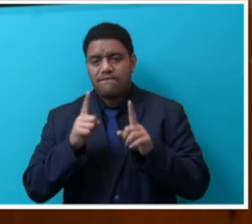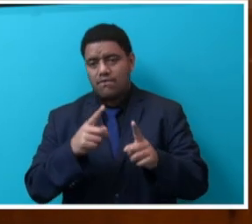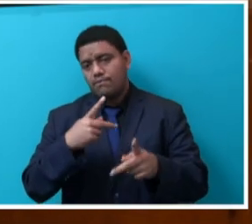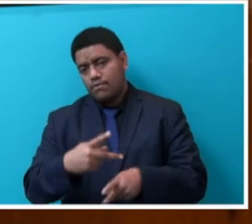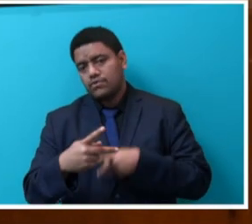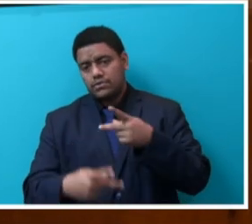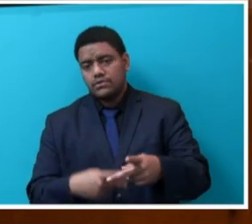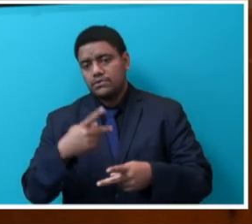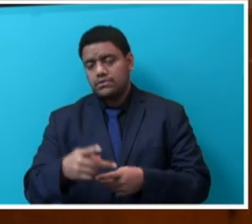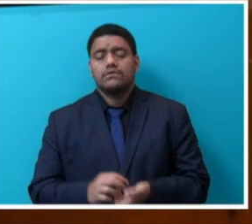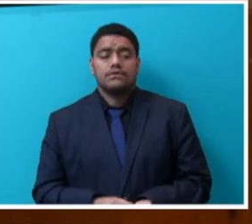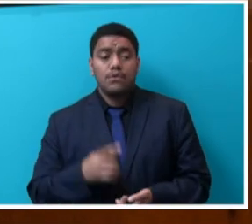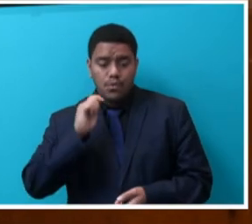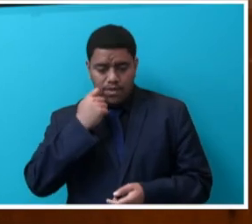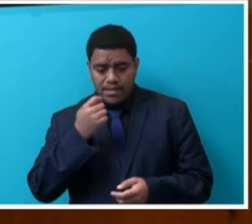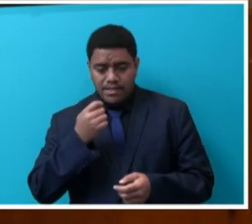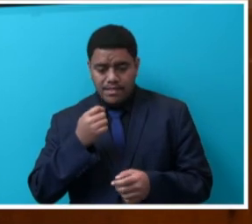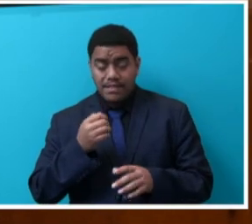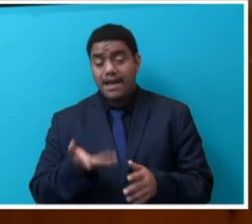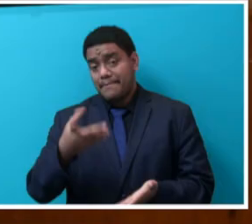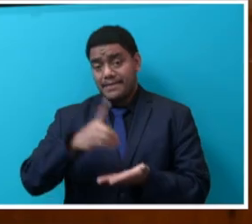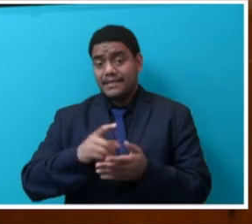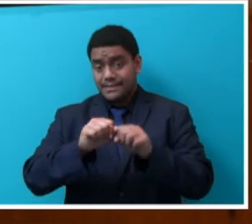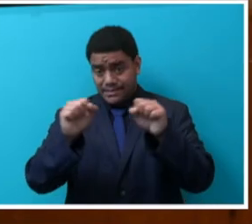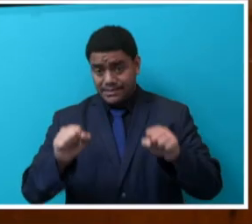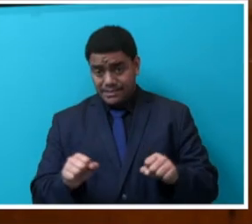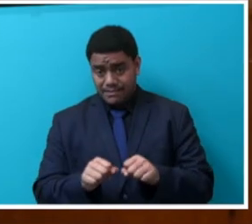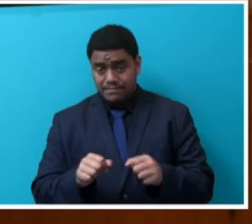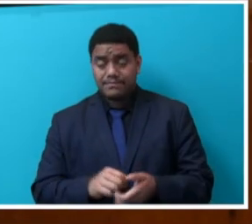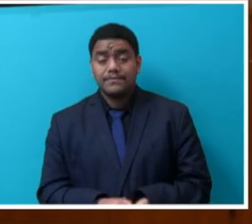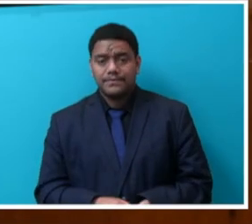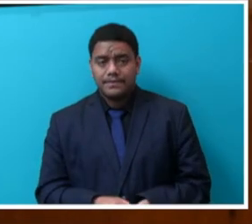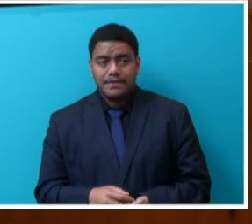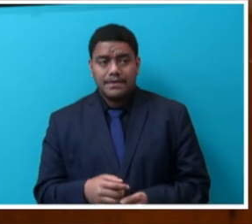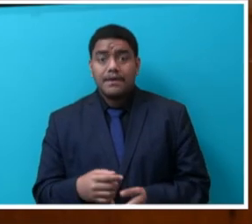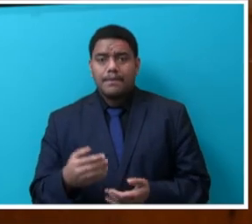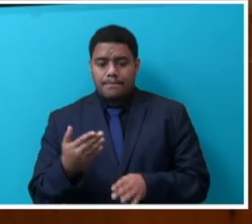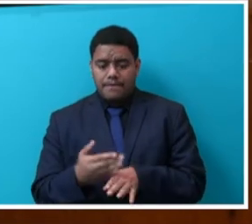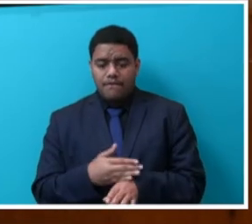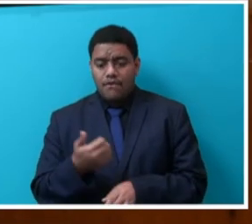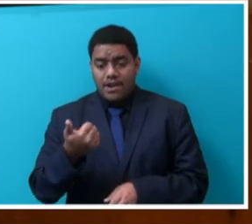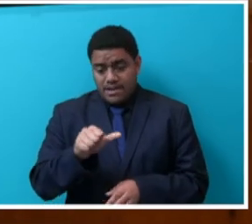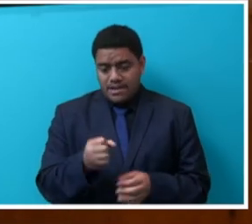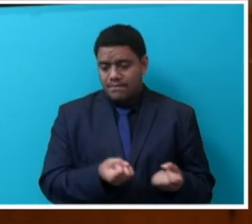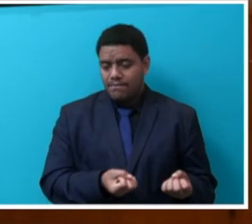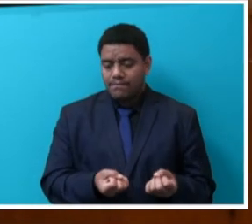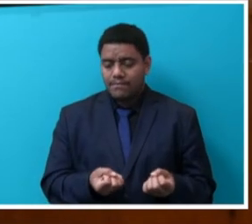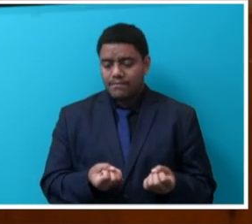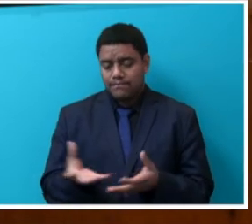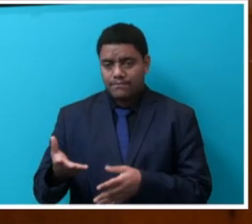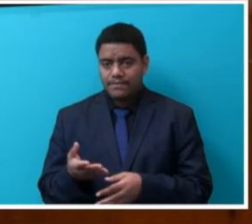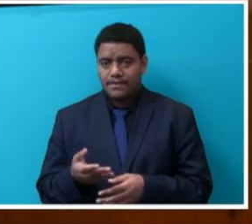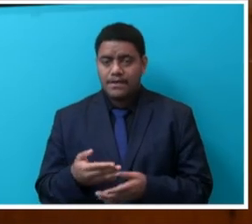will reinforce the system's integrity by requiring verification before any transfer is approved, which